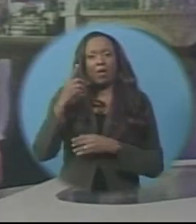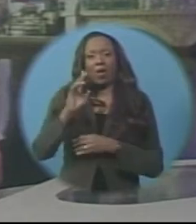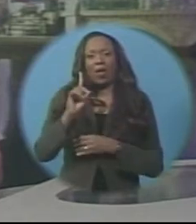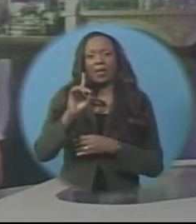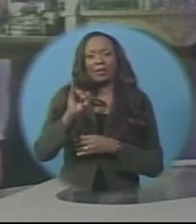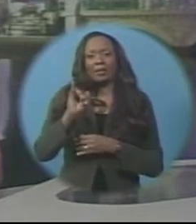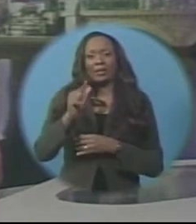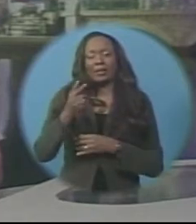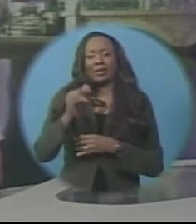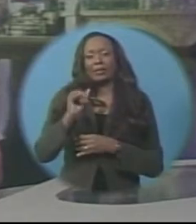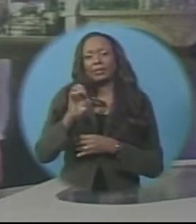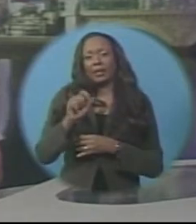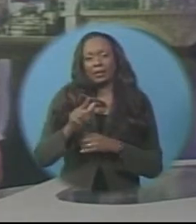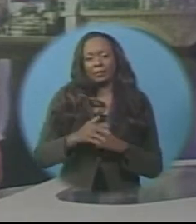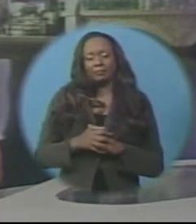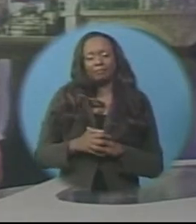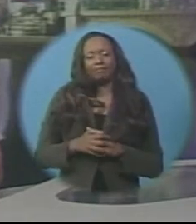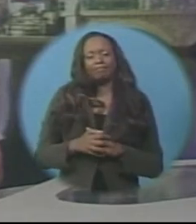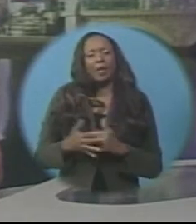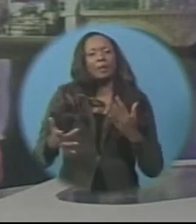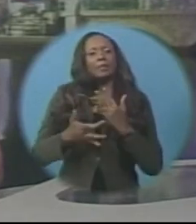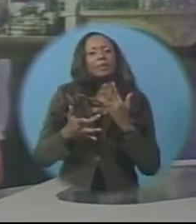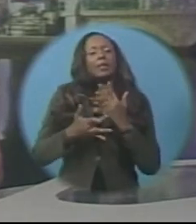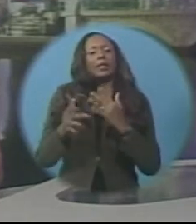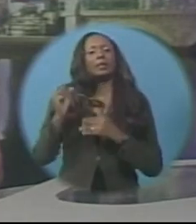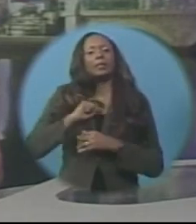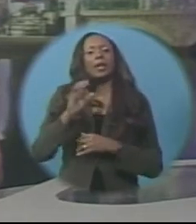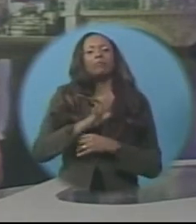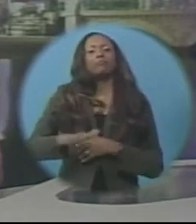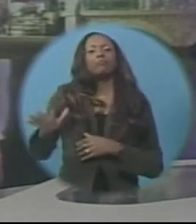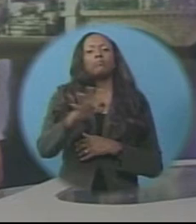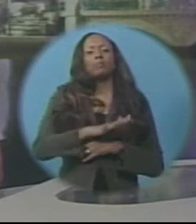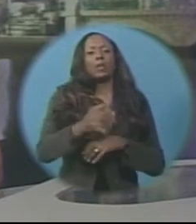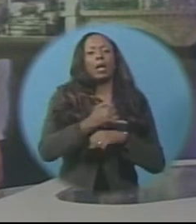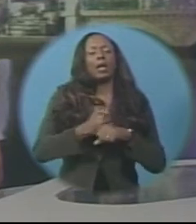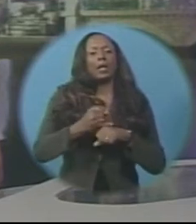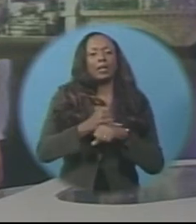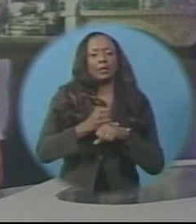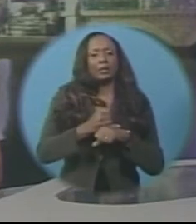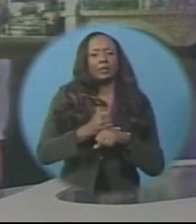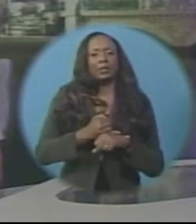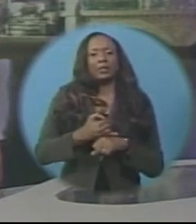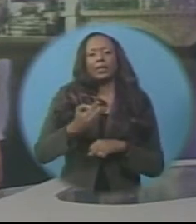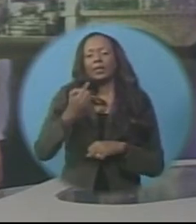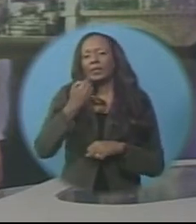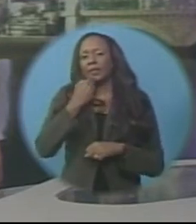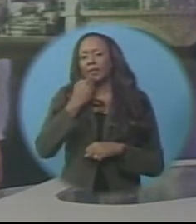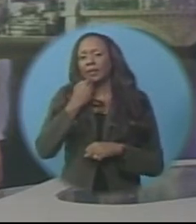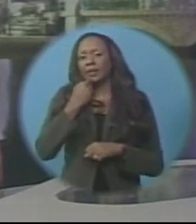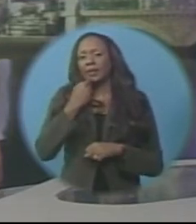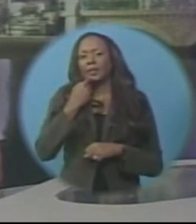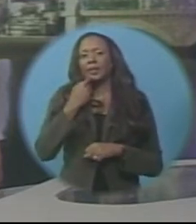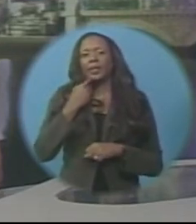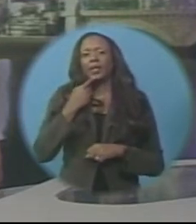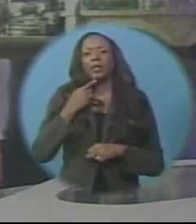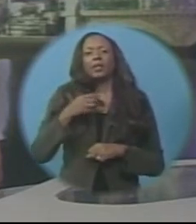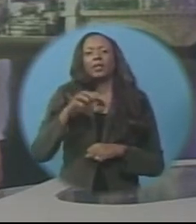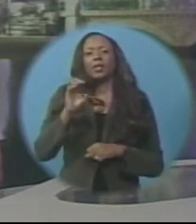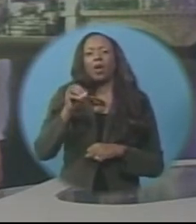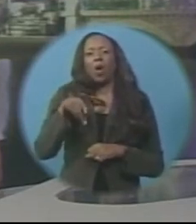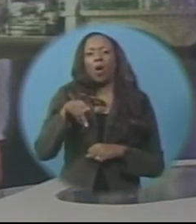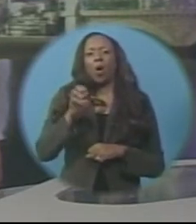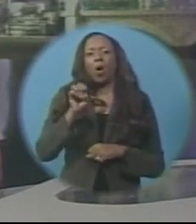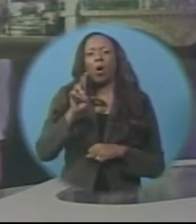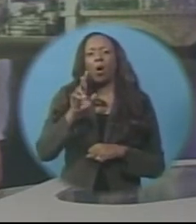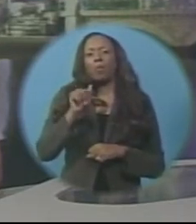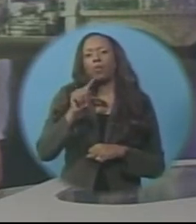and technical staff was positioned across the island as the storm passed. Mr. Looney also pointed out that Digitel's operations center monitored